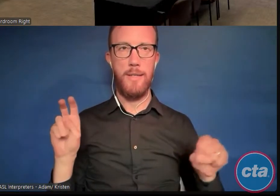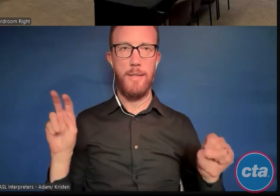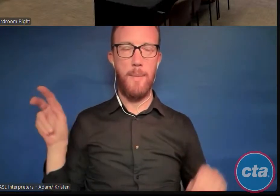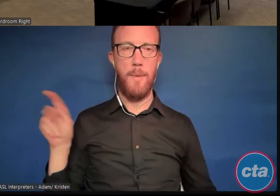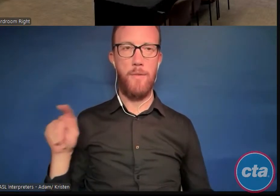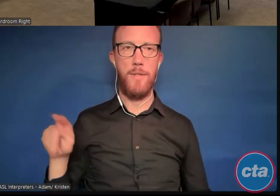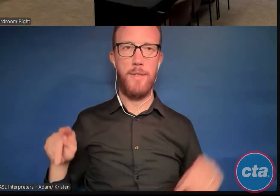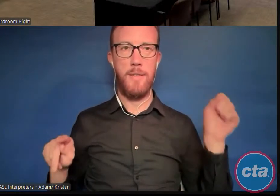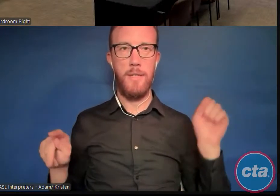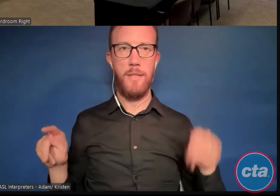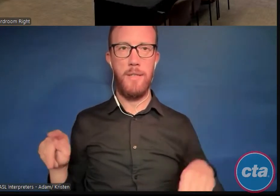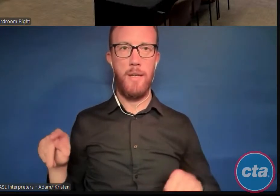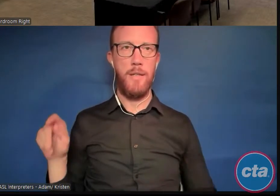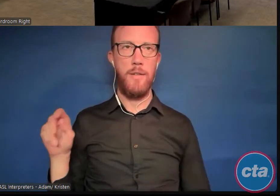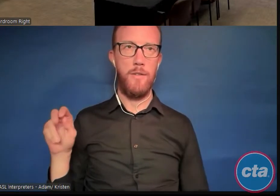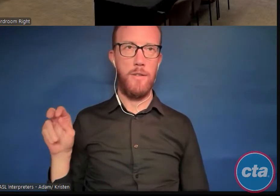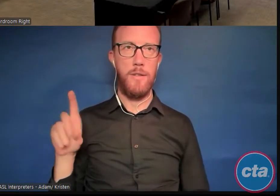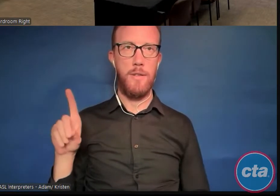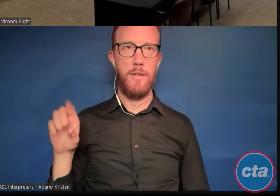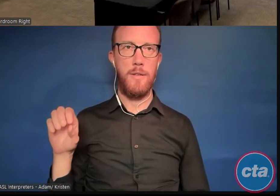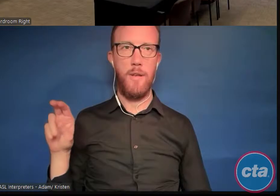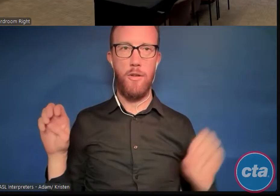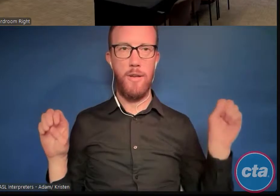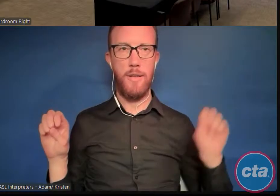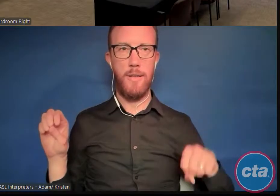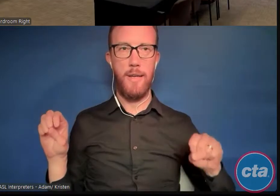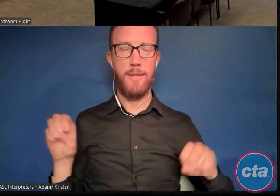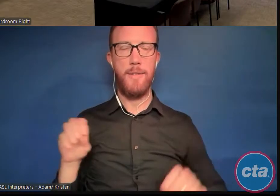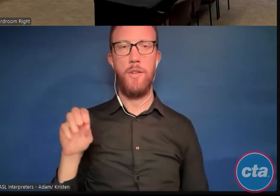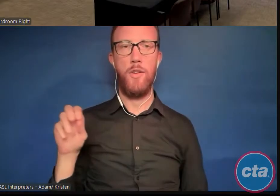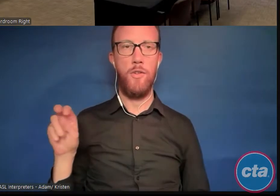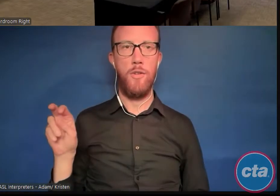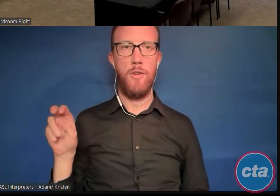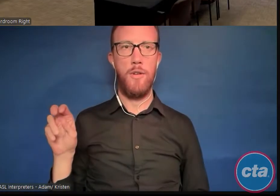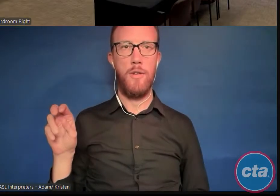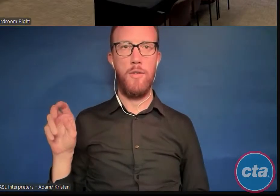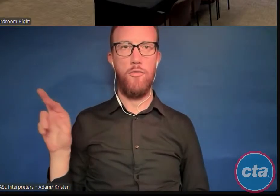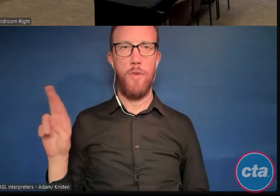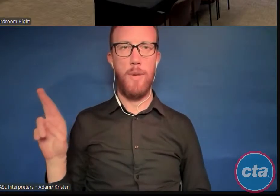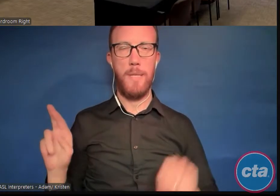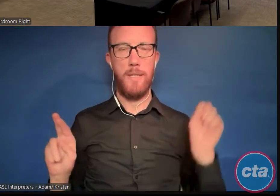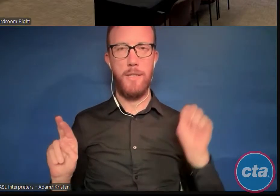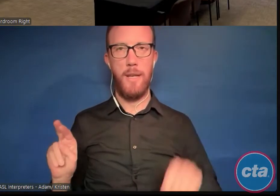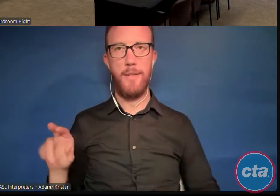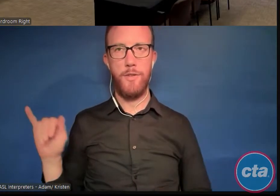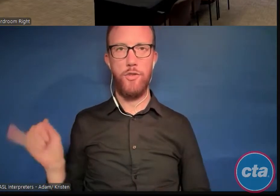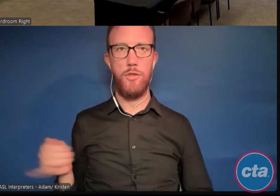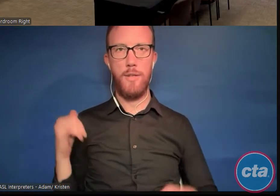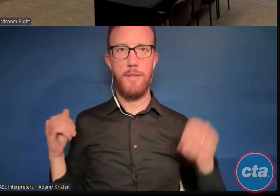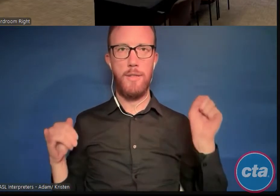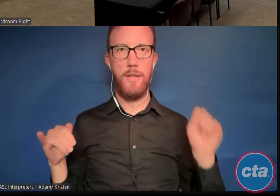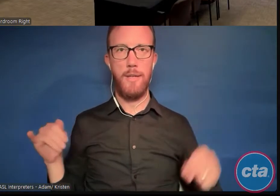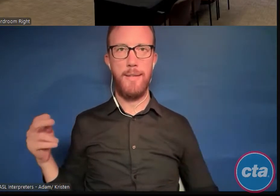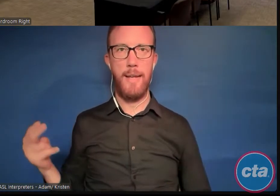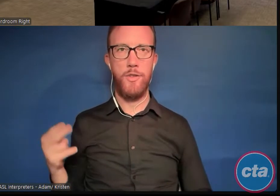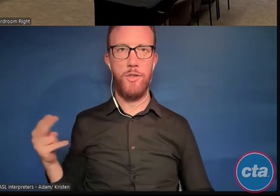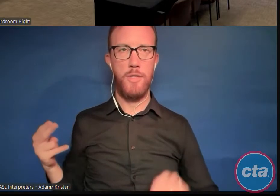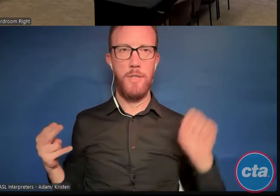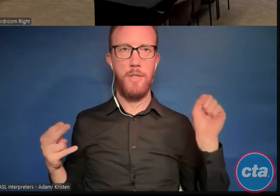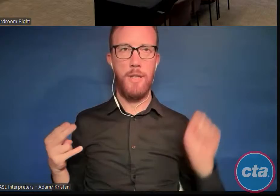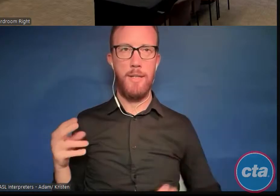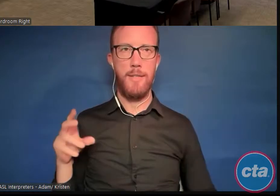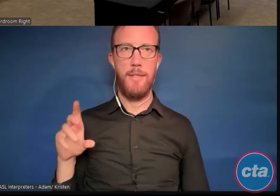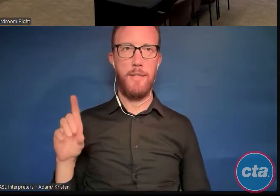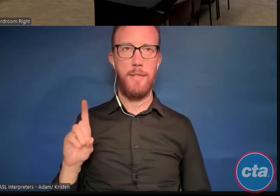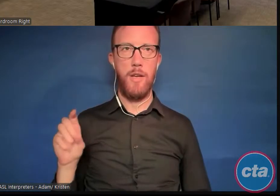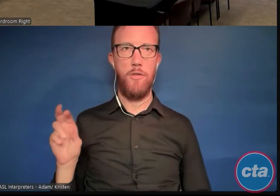Yes. Ryan McCray. Yes. Tanya Raby. Yes. Rob Johnson. Yes. Peter Henderson. Yes. Sonia Del Rio.